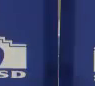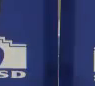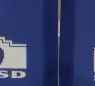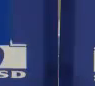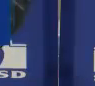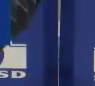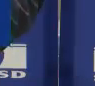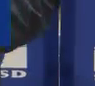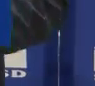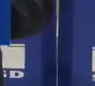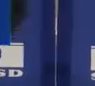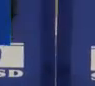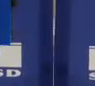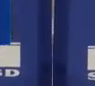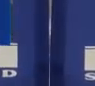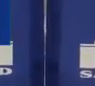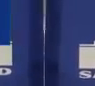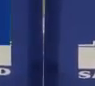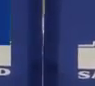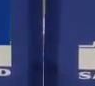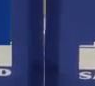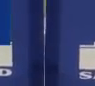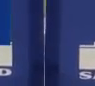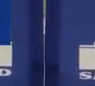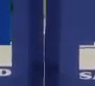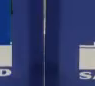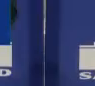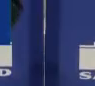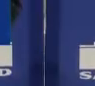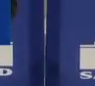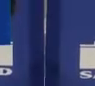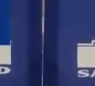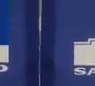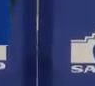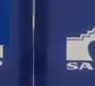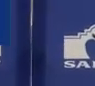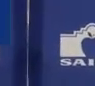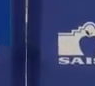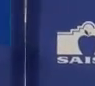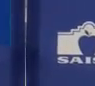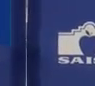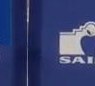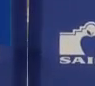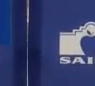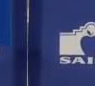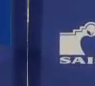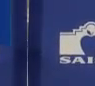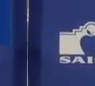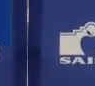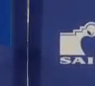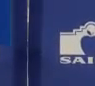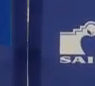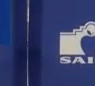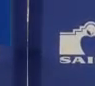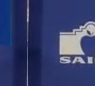generous introduction. Don't know if I deserve it, but as she said, I am a teacher, and I will